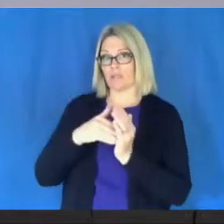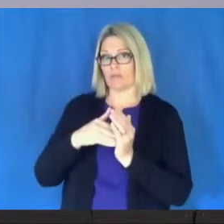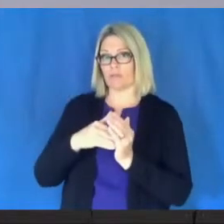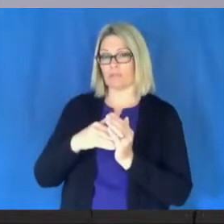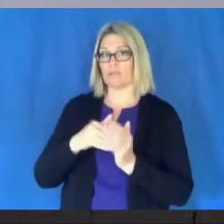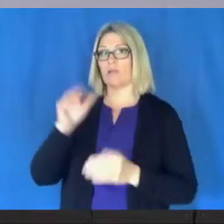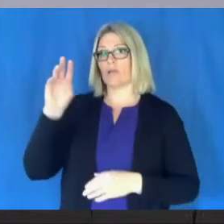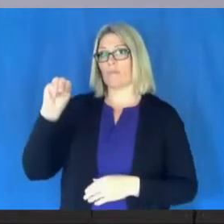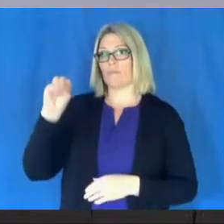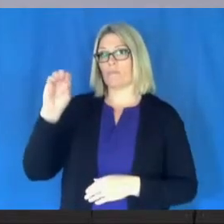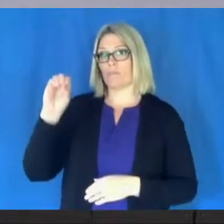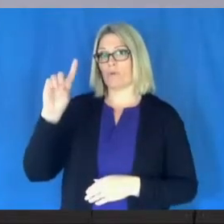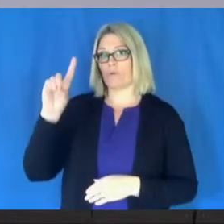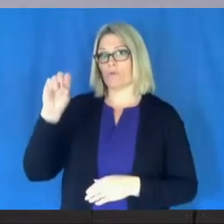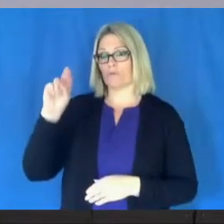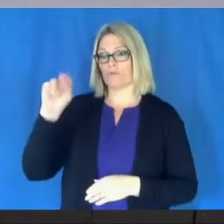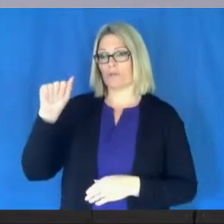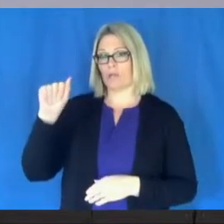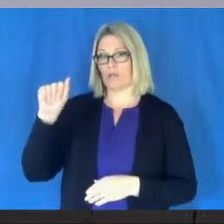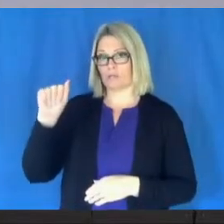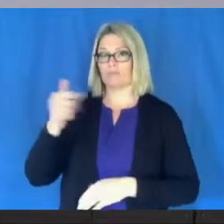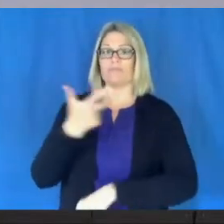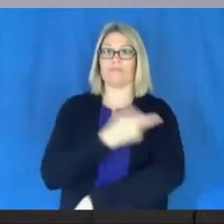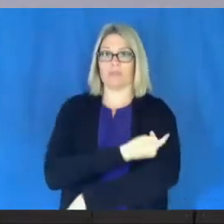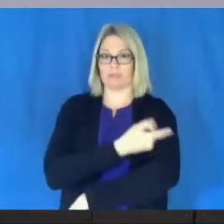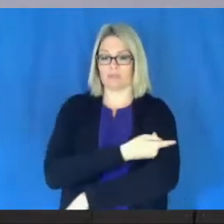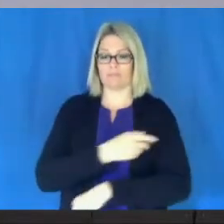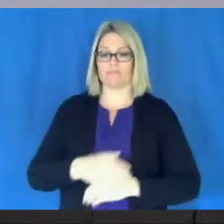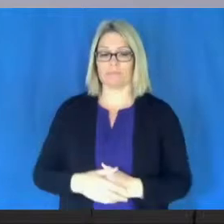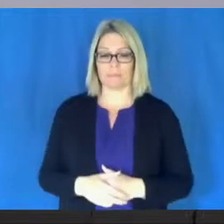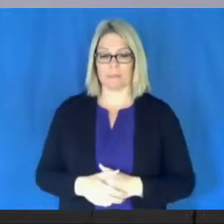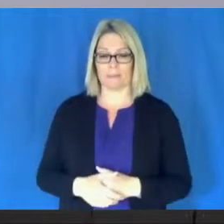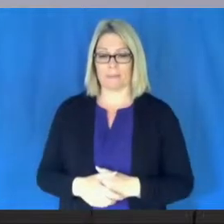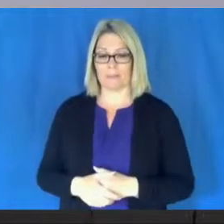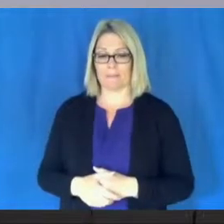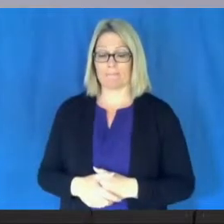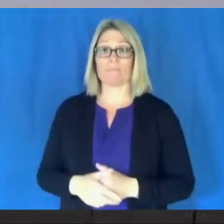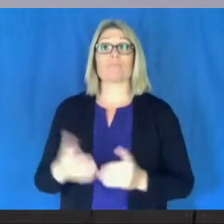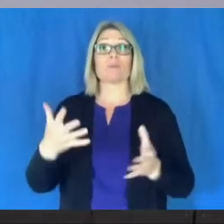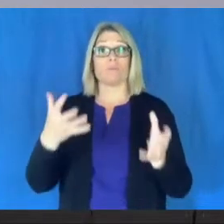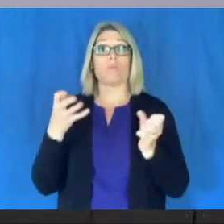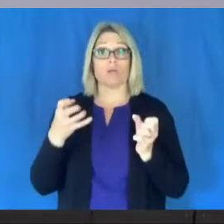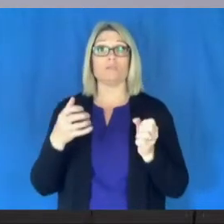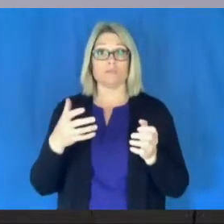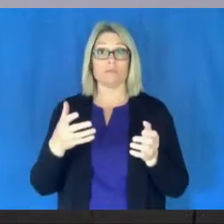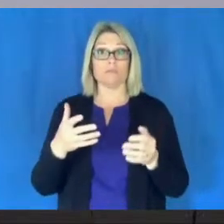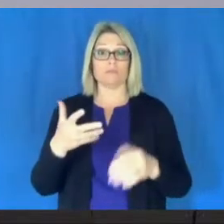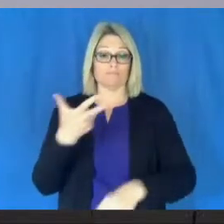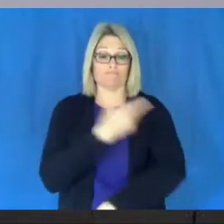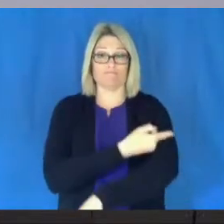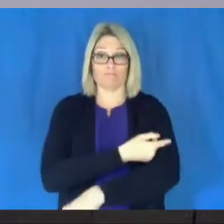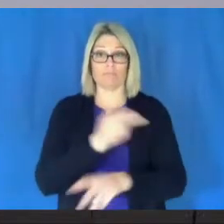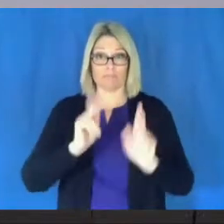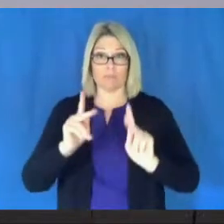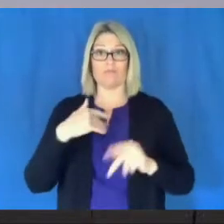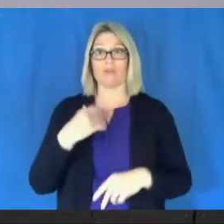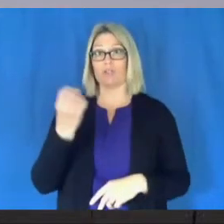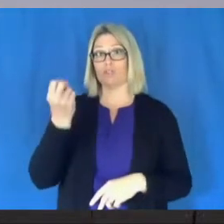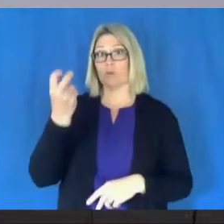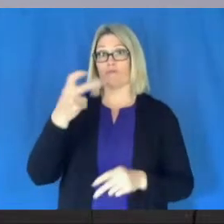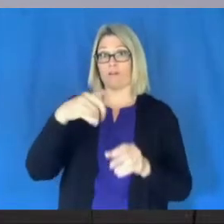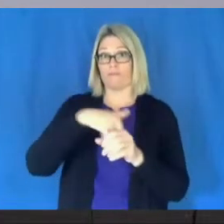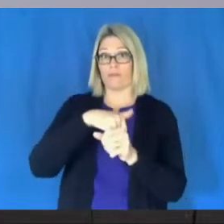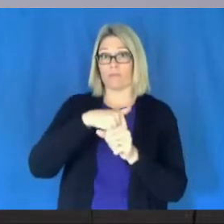Moderna vaccine. In keeping with our plan to immunize people quickly, 12 community pharmacies will be administering